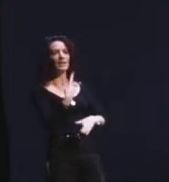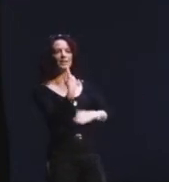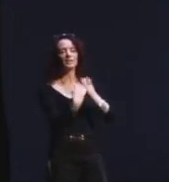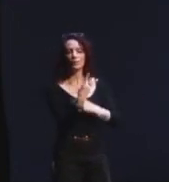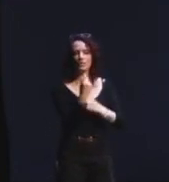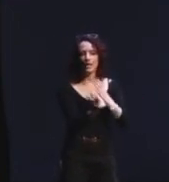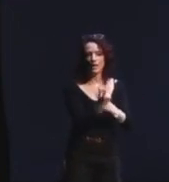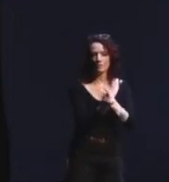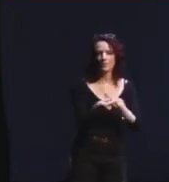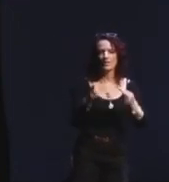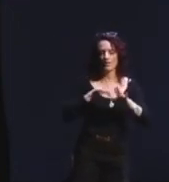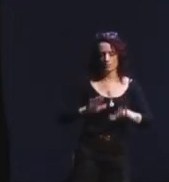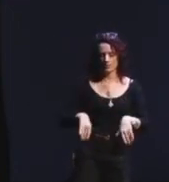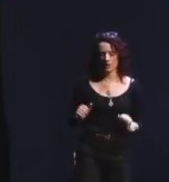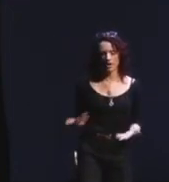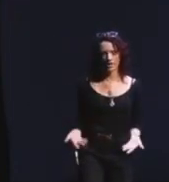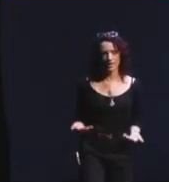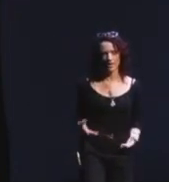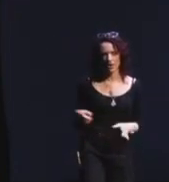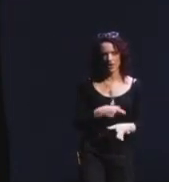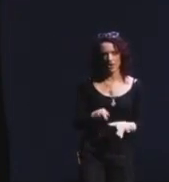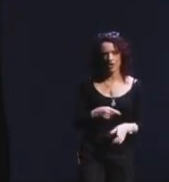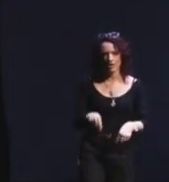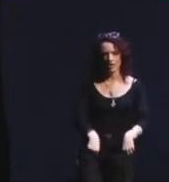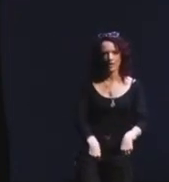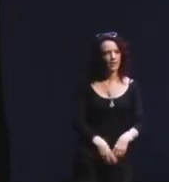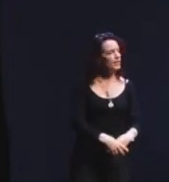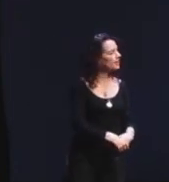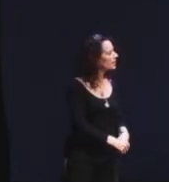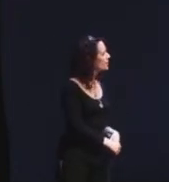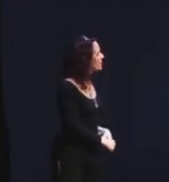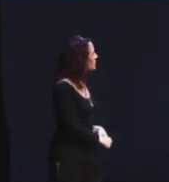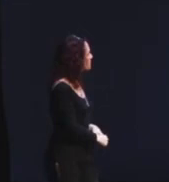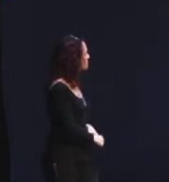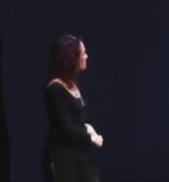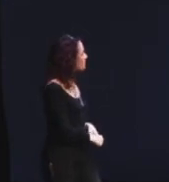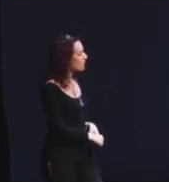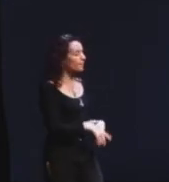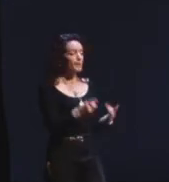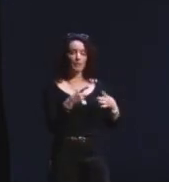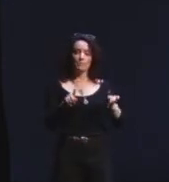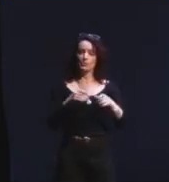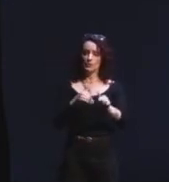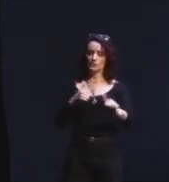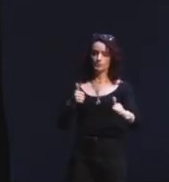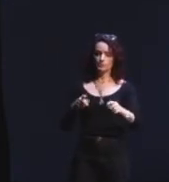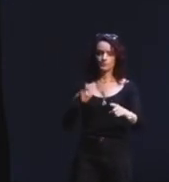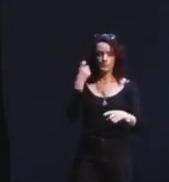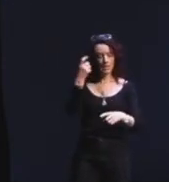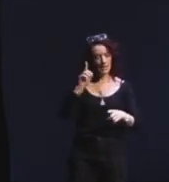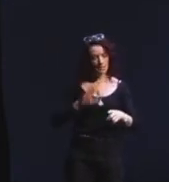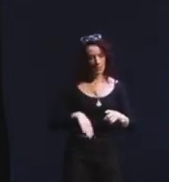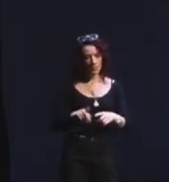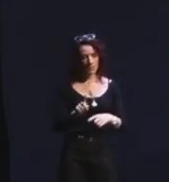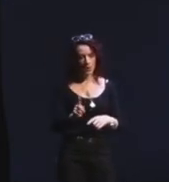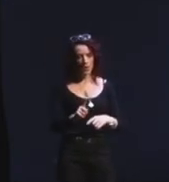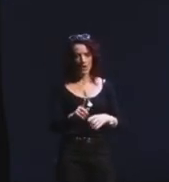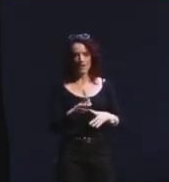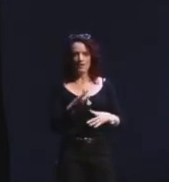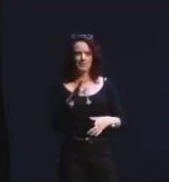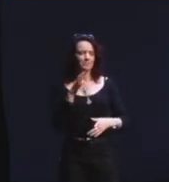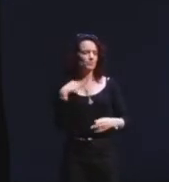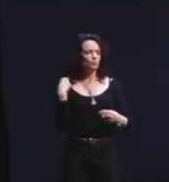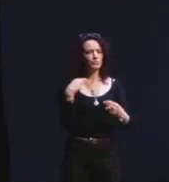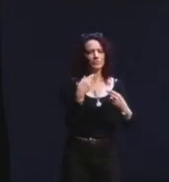if we're starting at this very, very early stage. The music sector also needs to be thinking about certain traditional practices